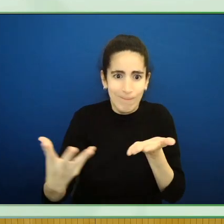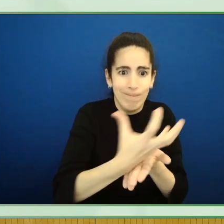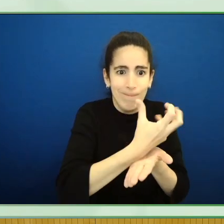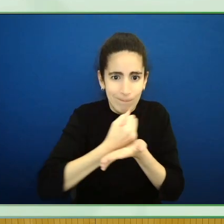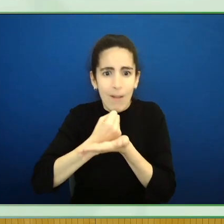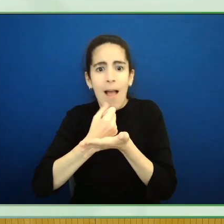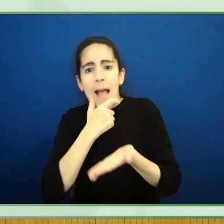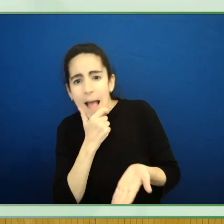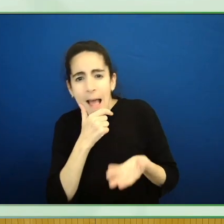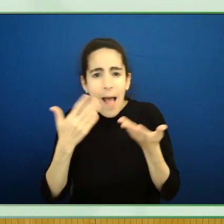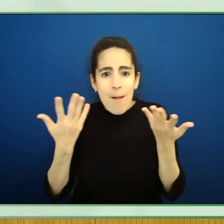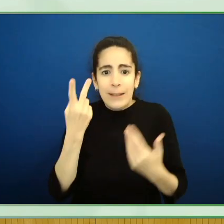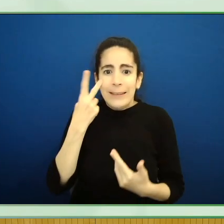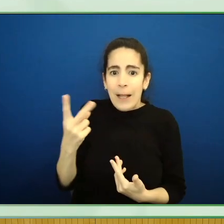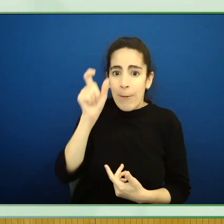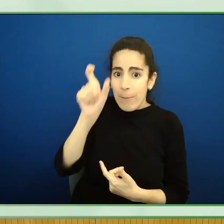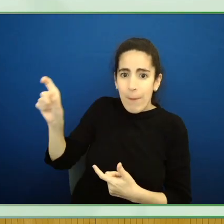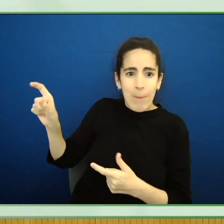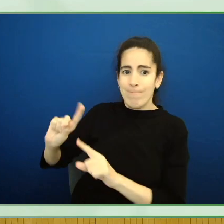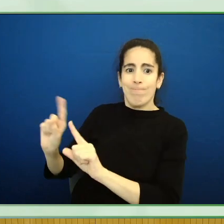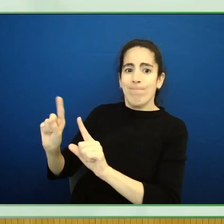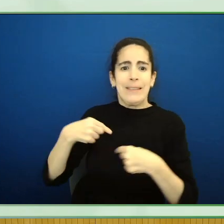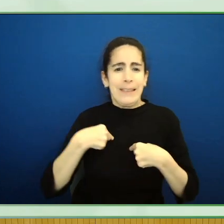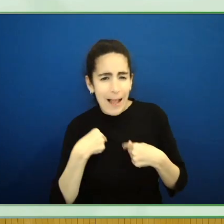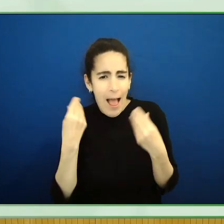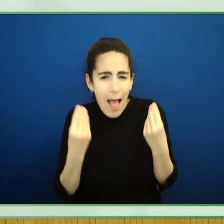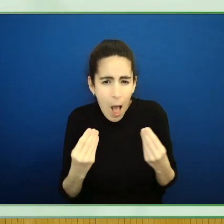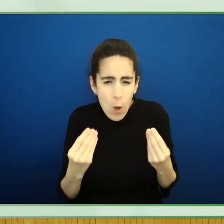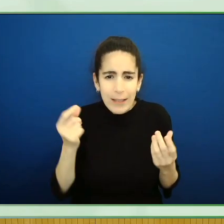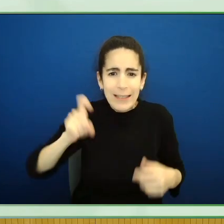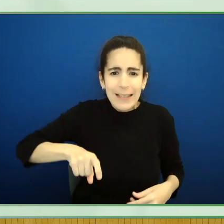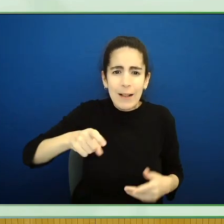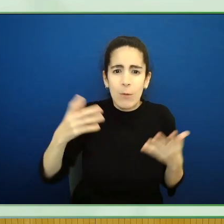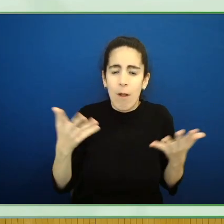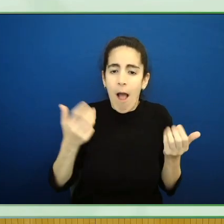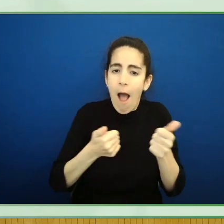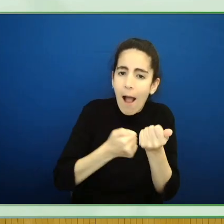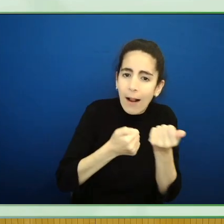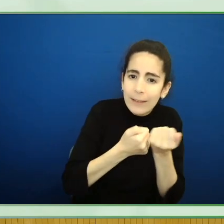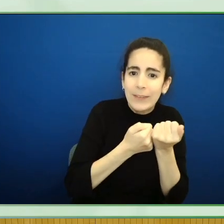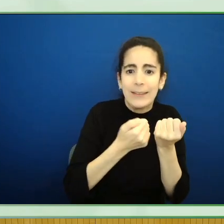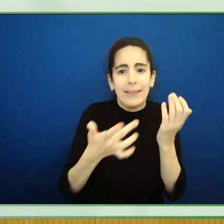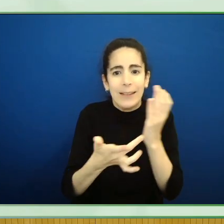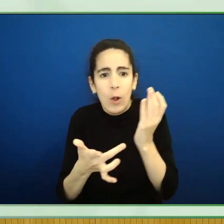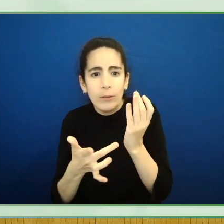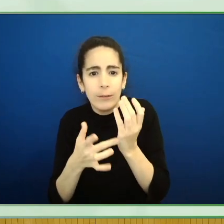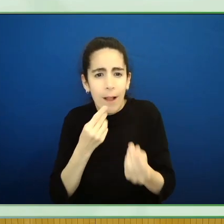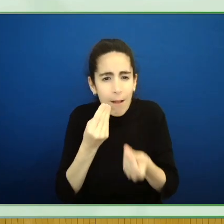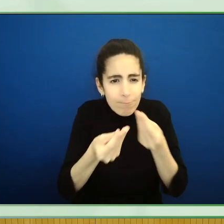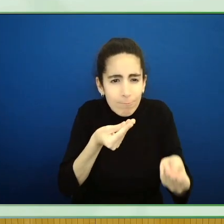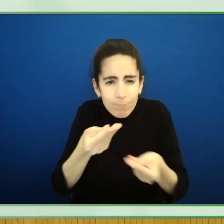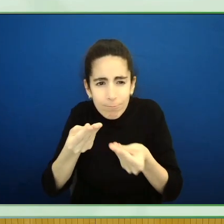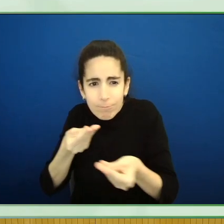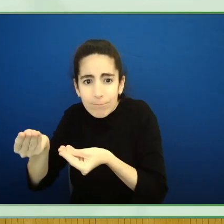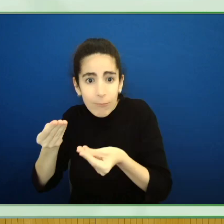So reducing cost is just so important. Like, it's just maximally important. Again, the status quo in the US is